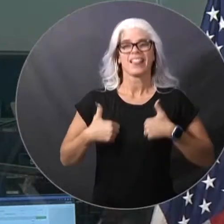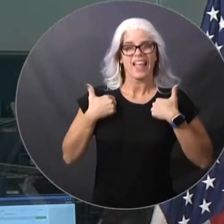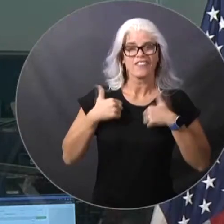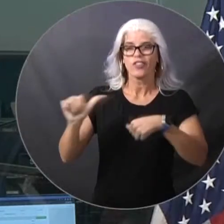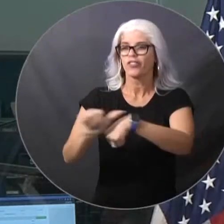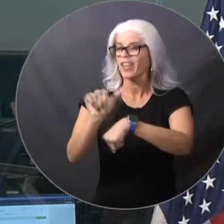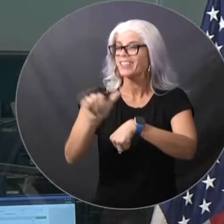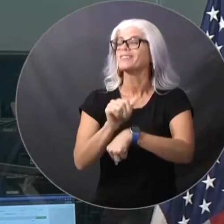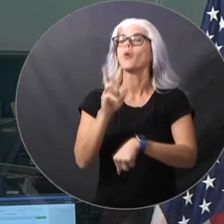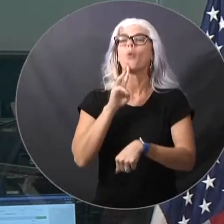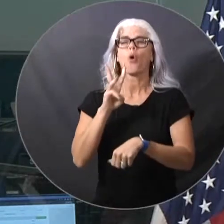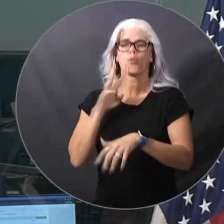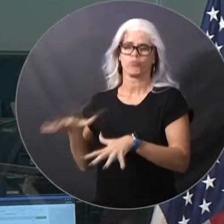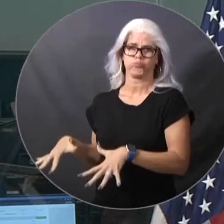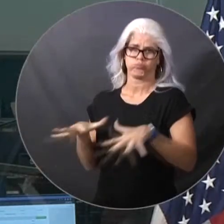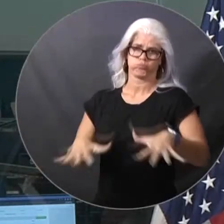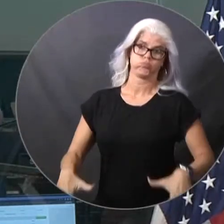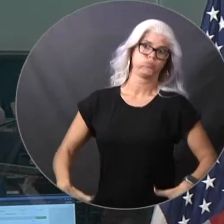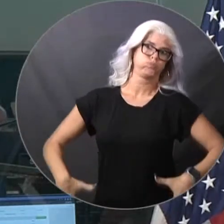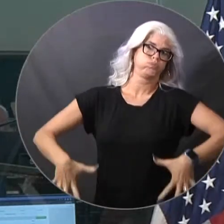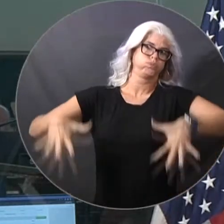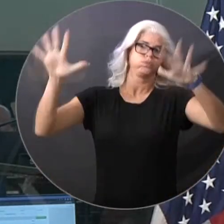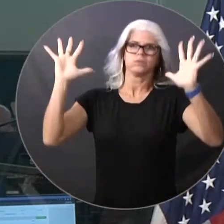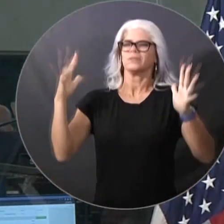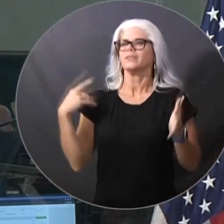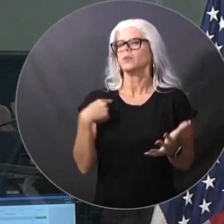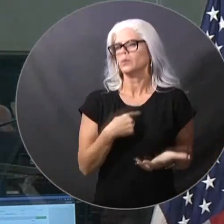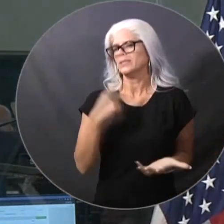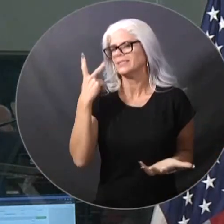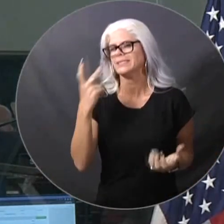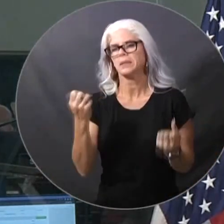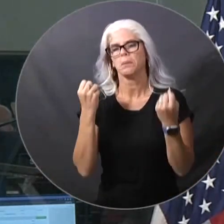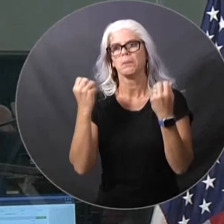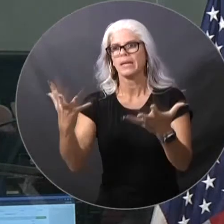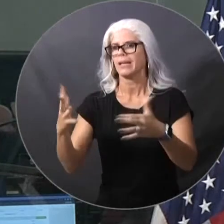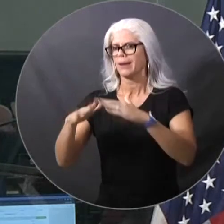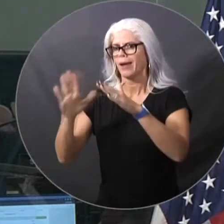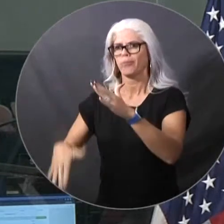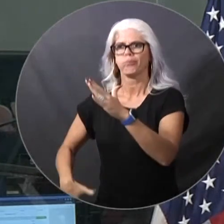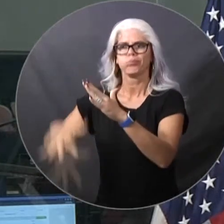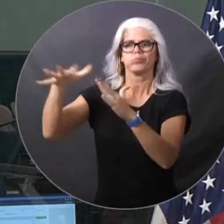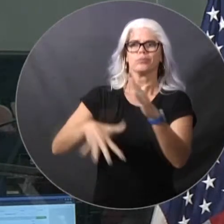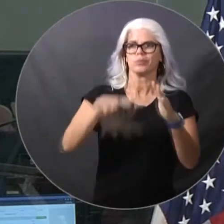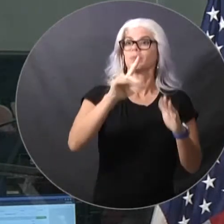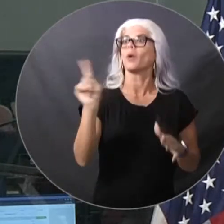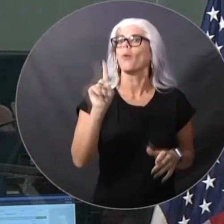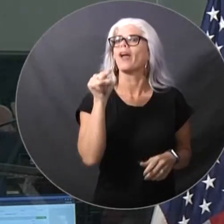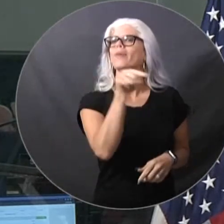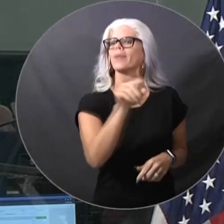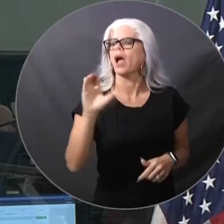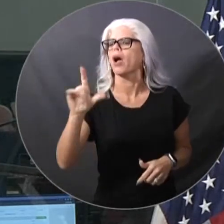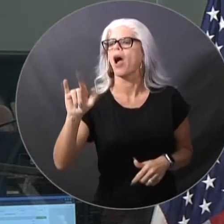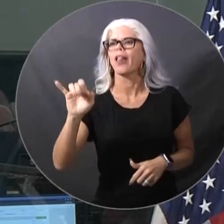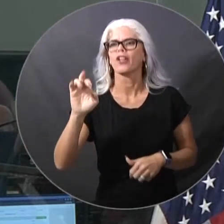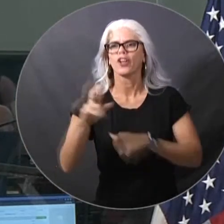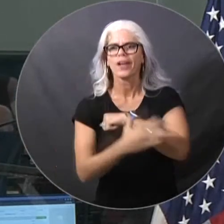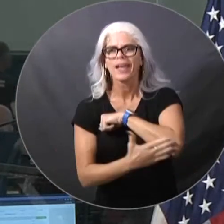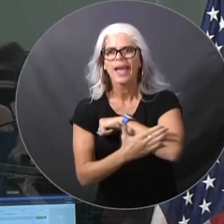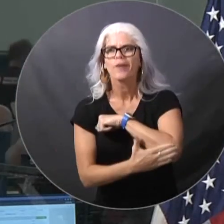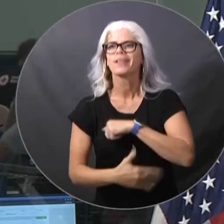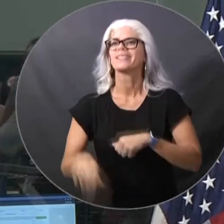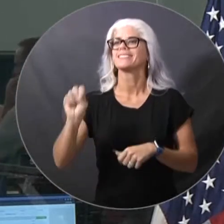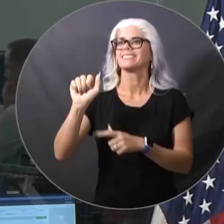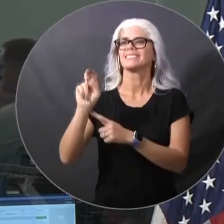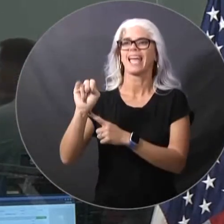predicted. We've also seen major flooding in places like Collier County, Sanibel, Fort Myers Beach. You're also